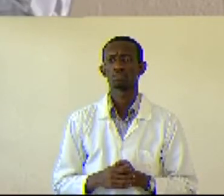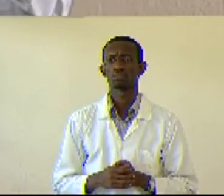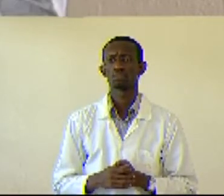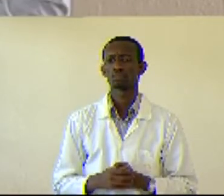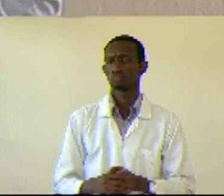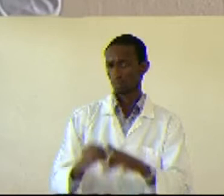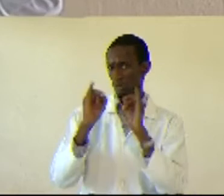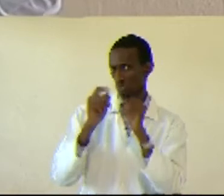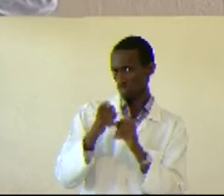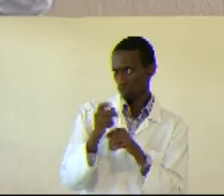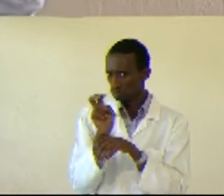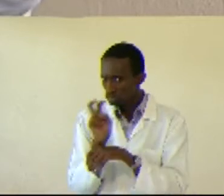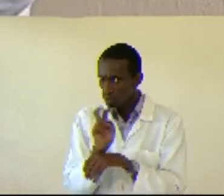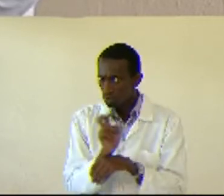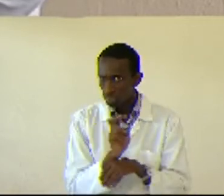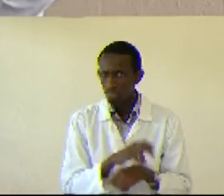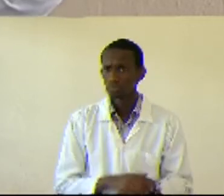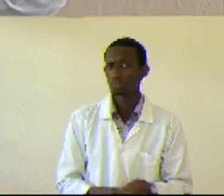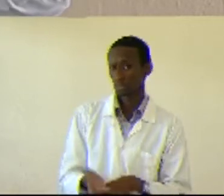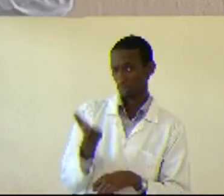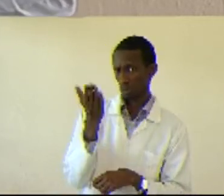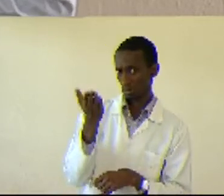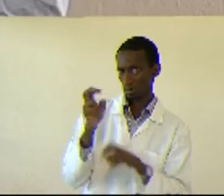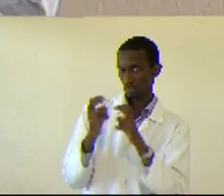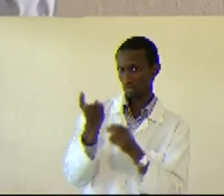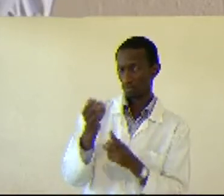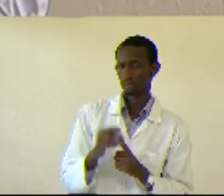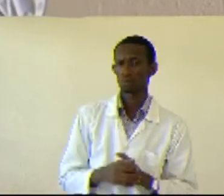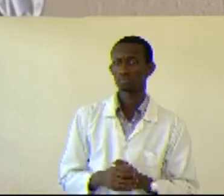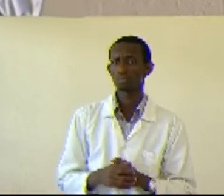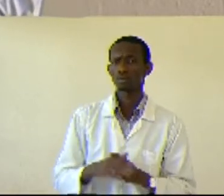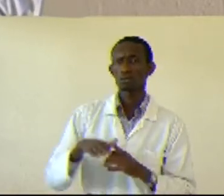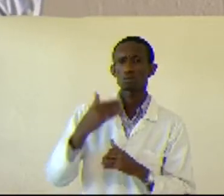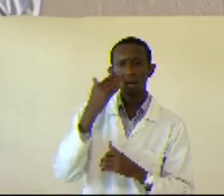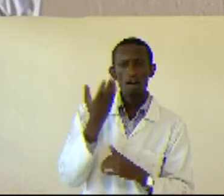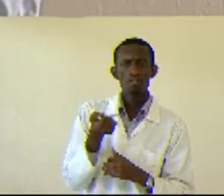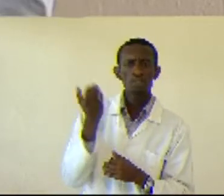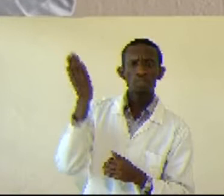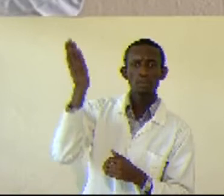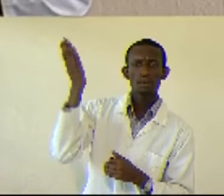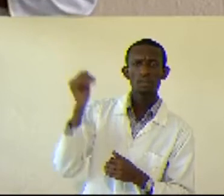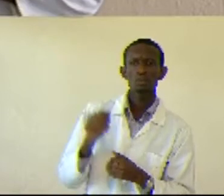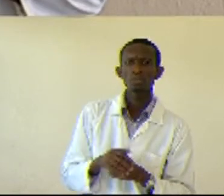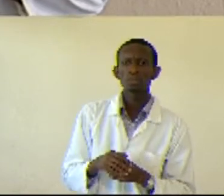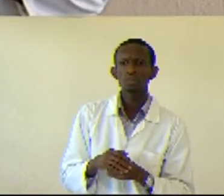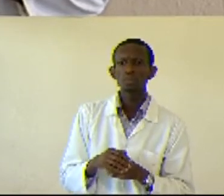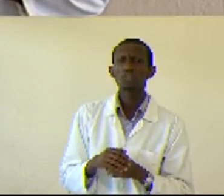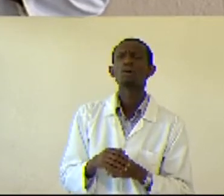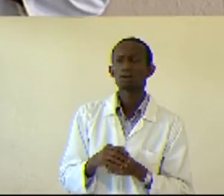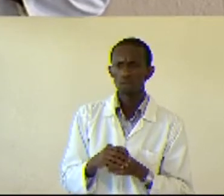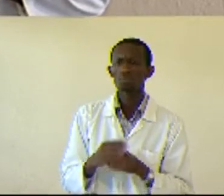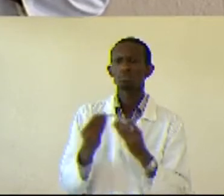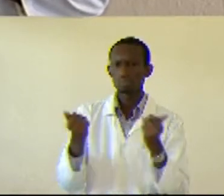If you observe this integral, and what you have here, the denominator is the